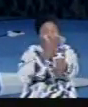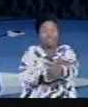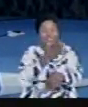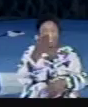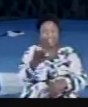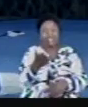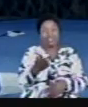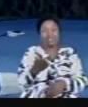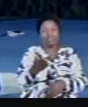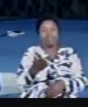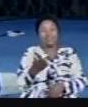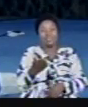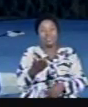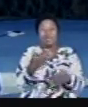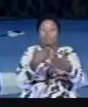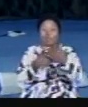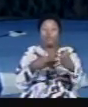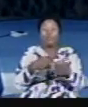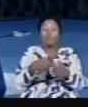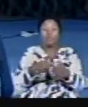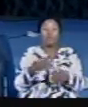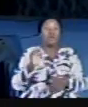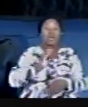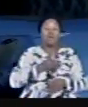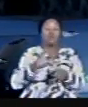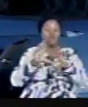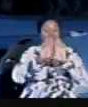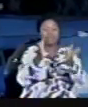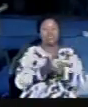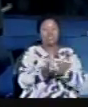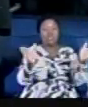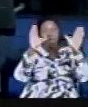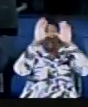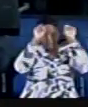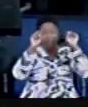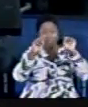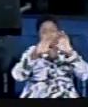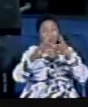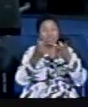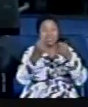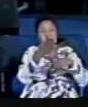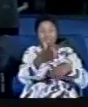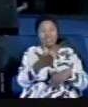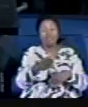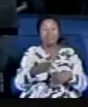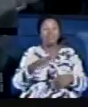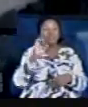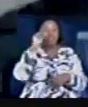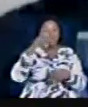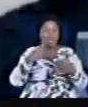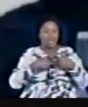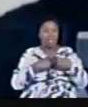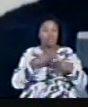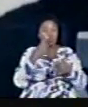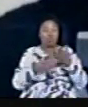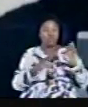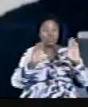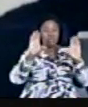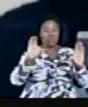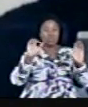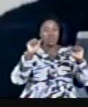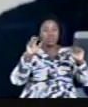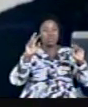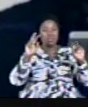cancer. The cancer affected her breast, her body,